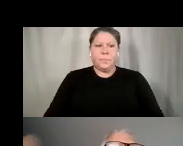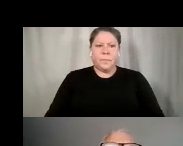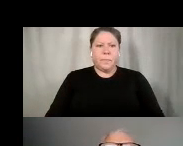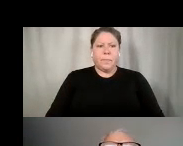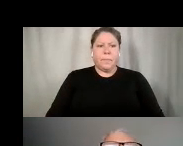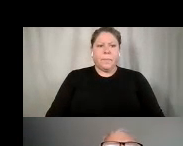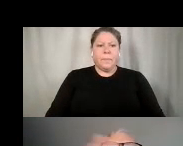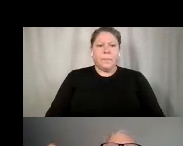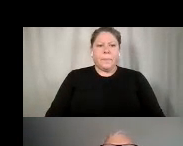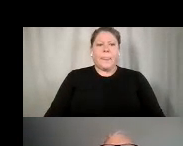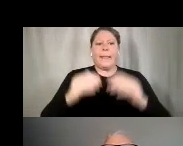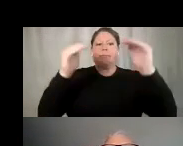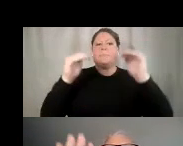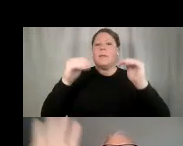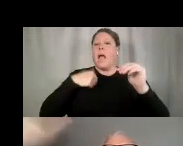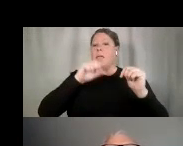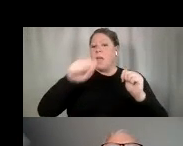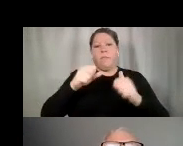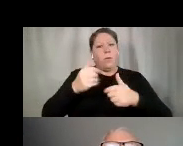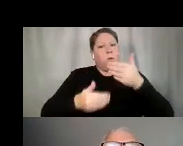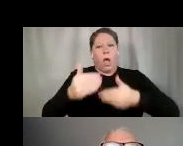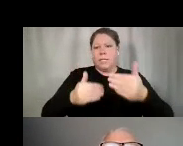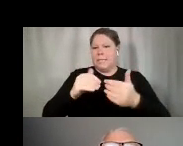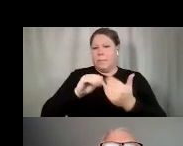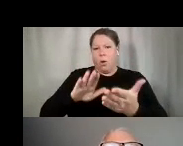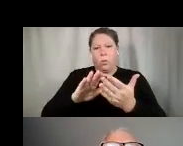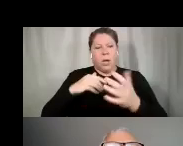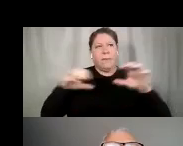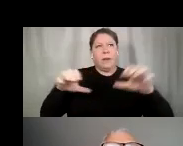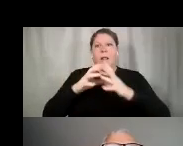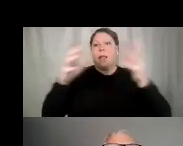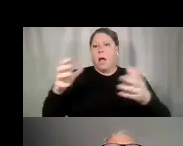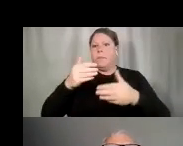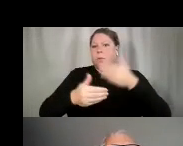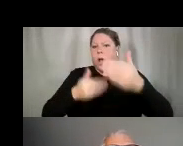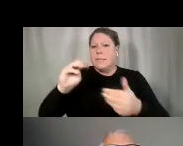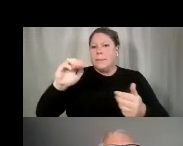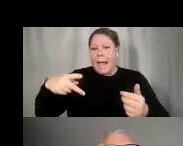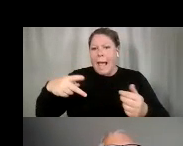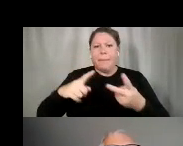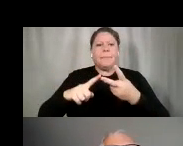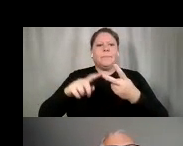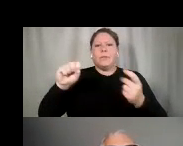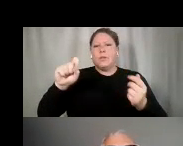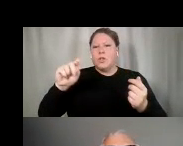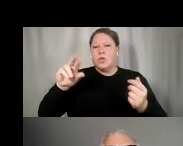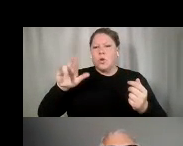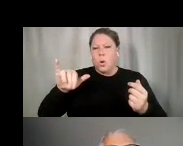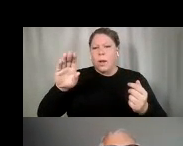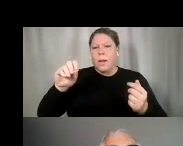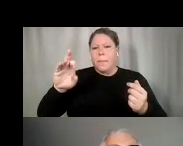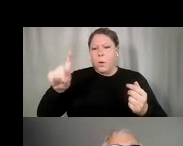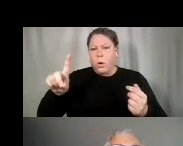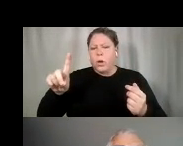Process approaches. I love process approaches. I've done tons of process mapping and storyboarding where you're really trying to go through and you're trying